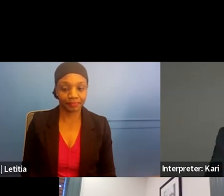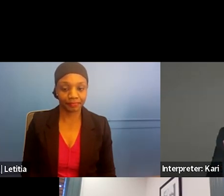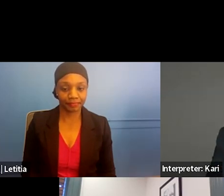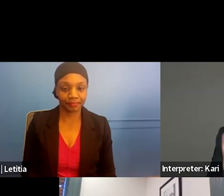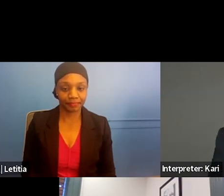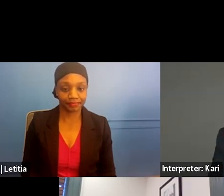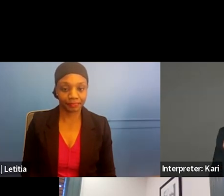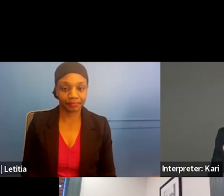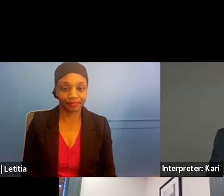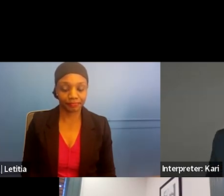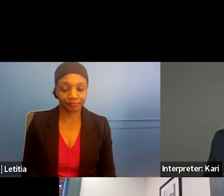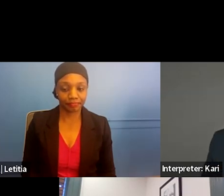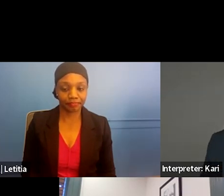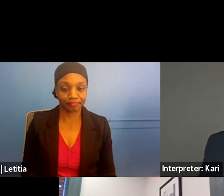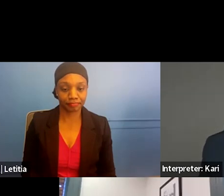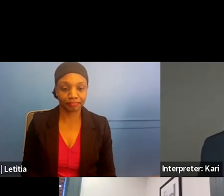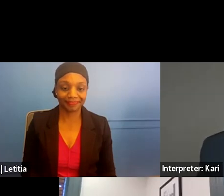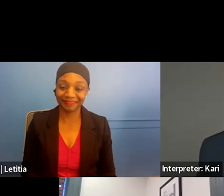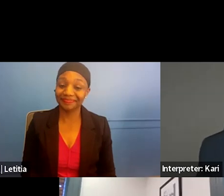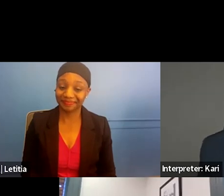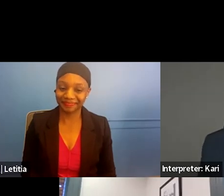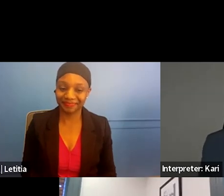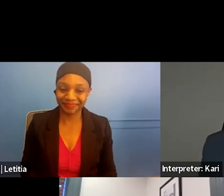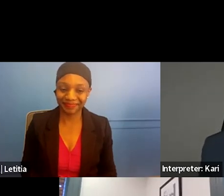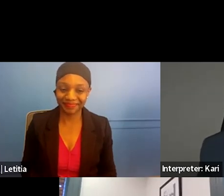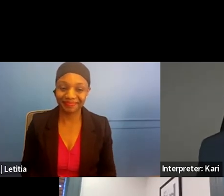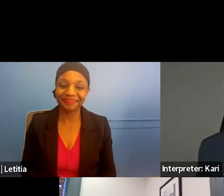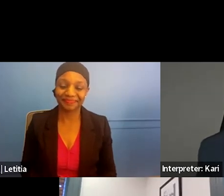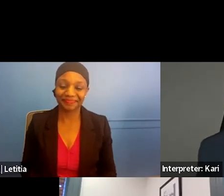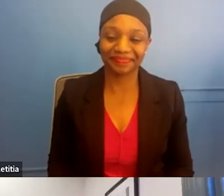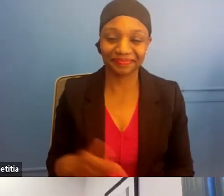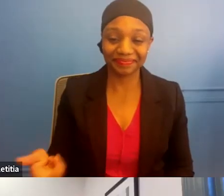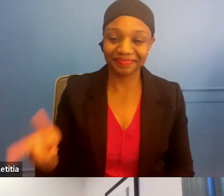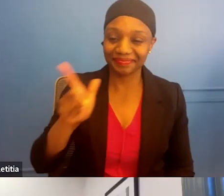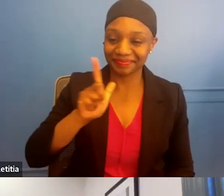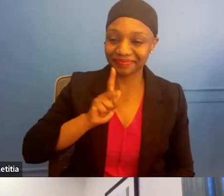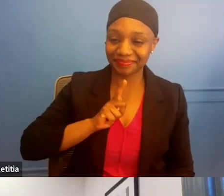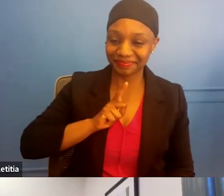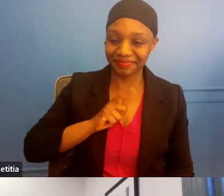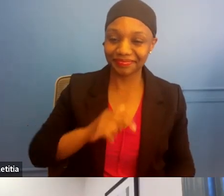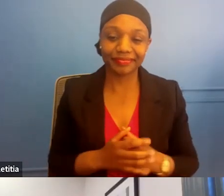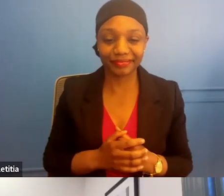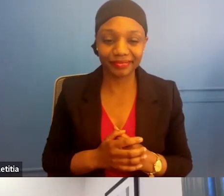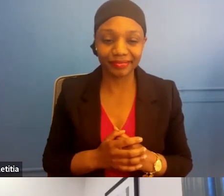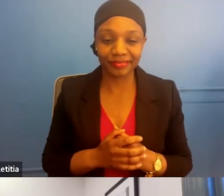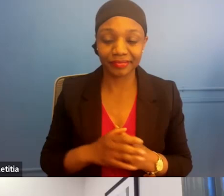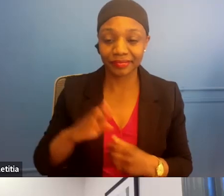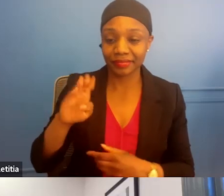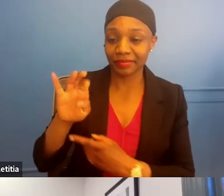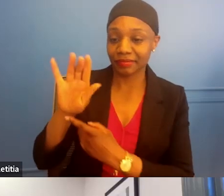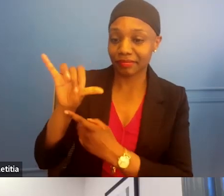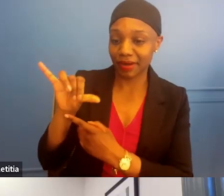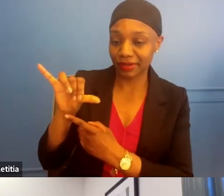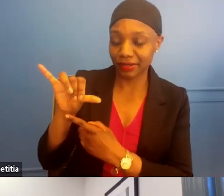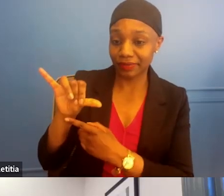it kept me stimulated for a very long time. I was very fortunate. So I said in your introduction that